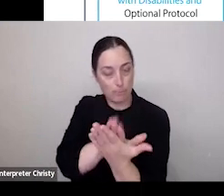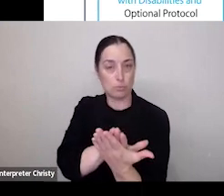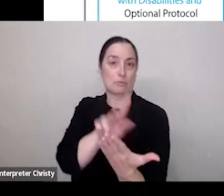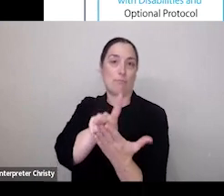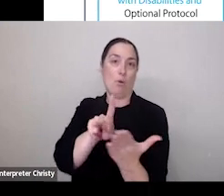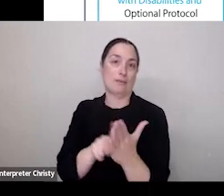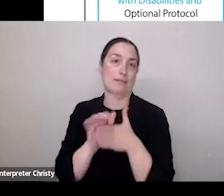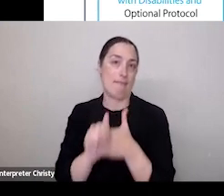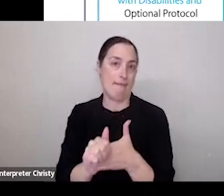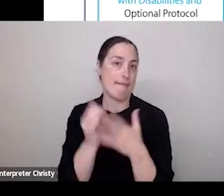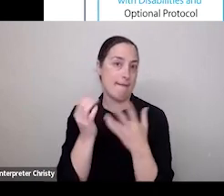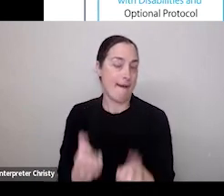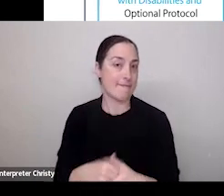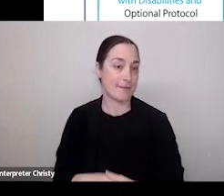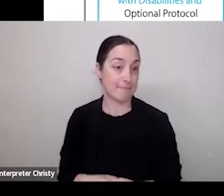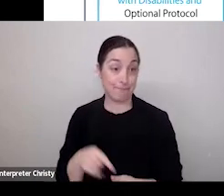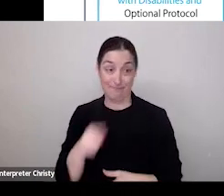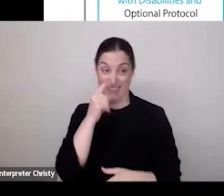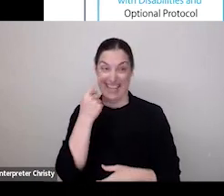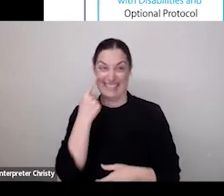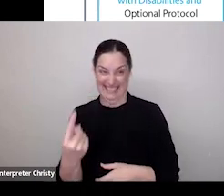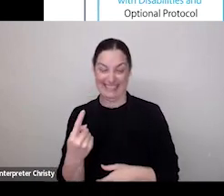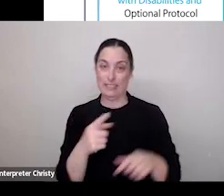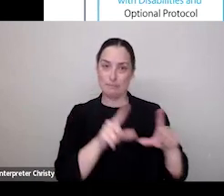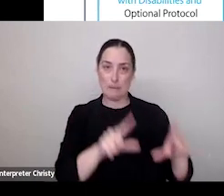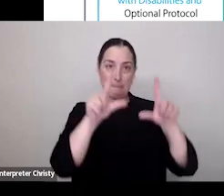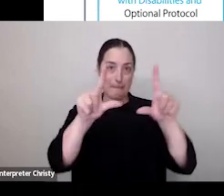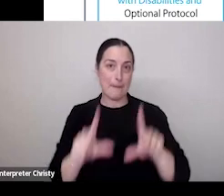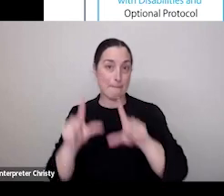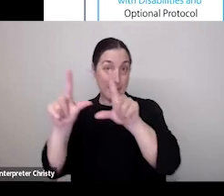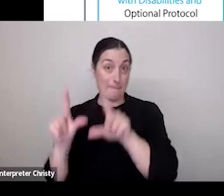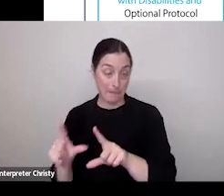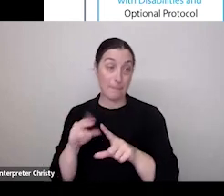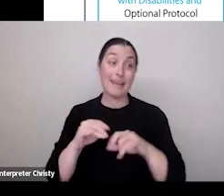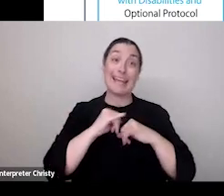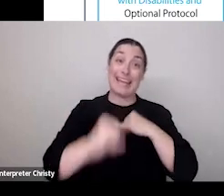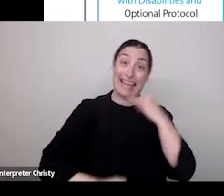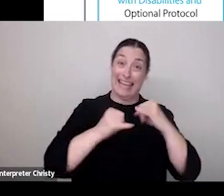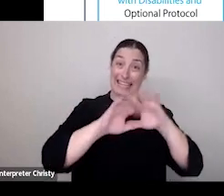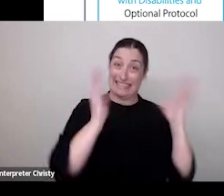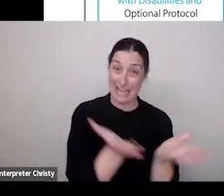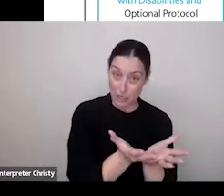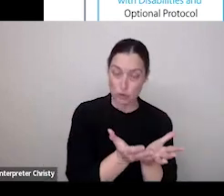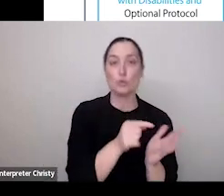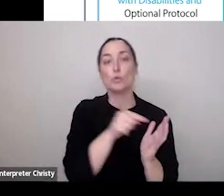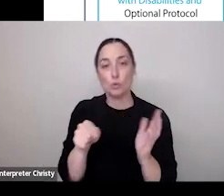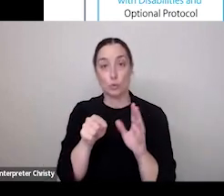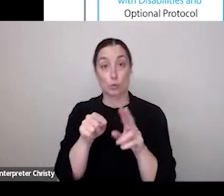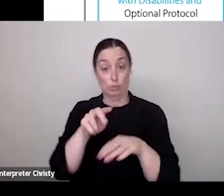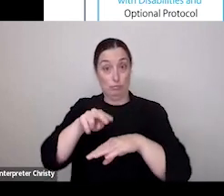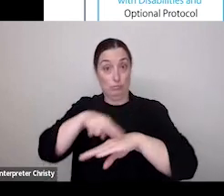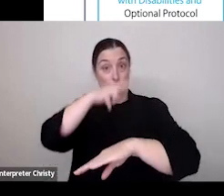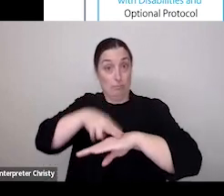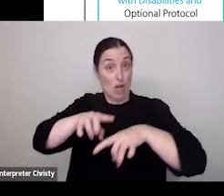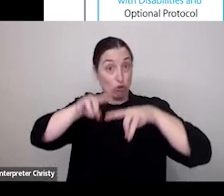guidance and documents. And on that slide, there are a number of frameworks from the international to the national to the jurisdictional level that have